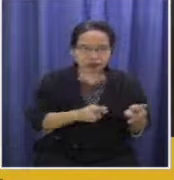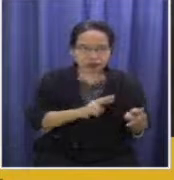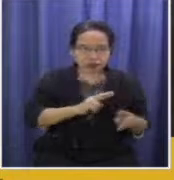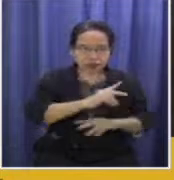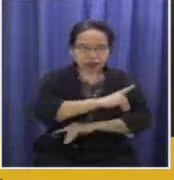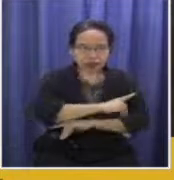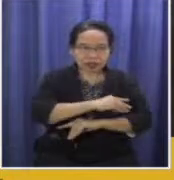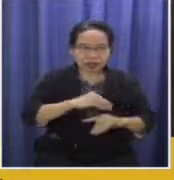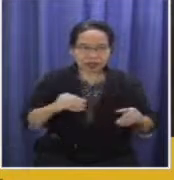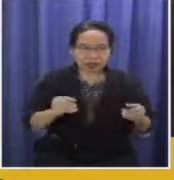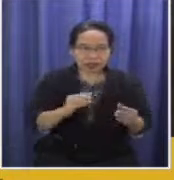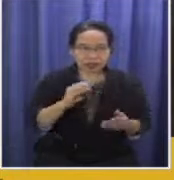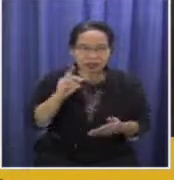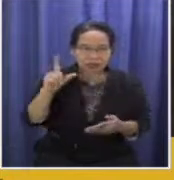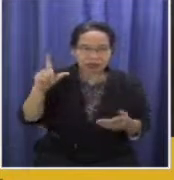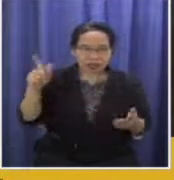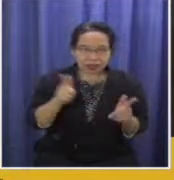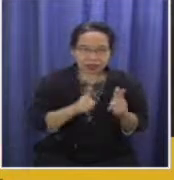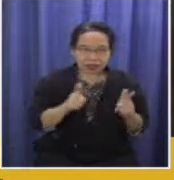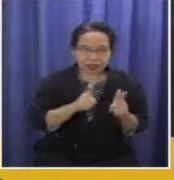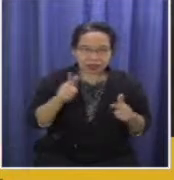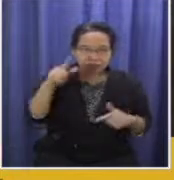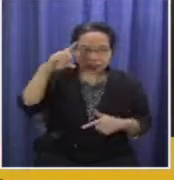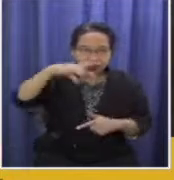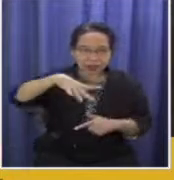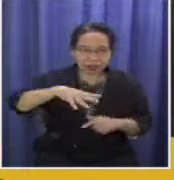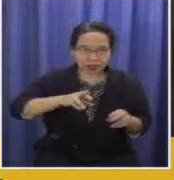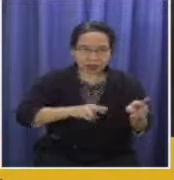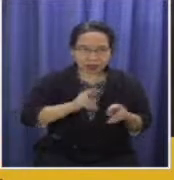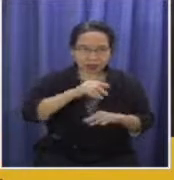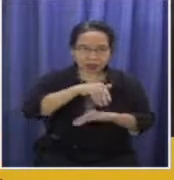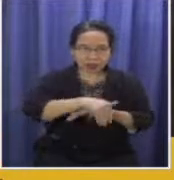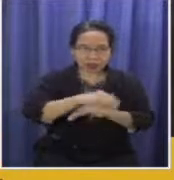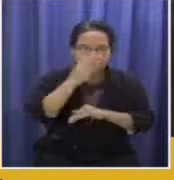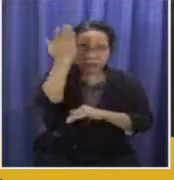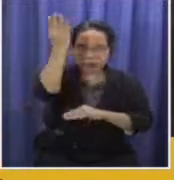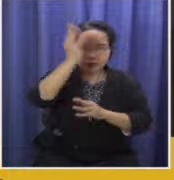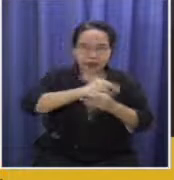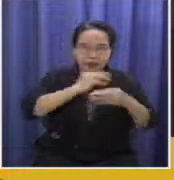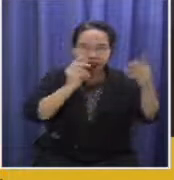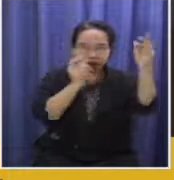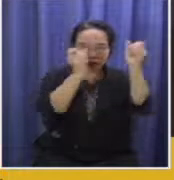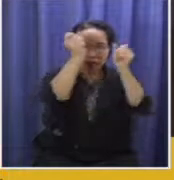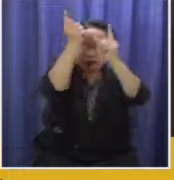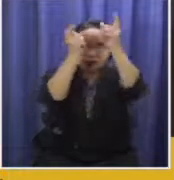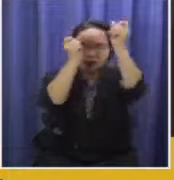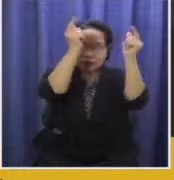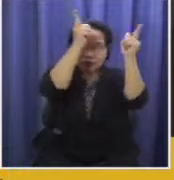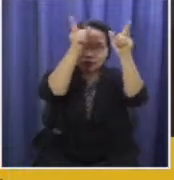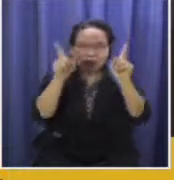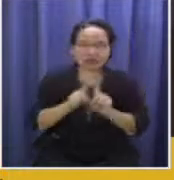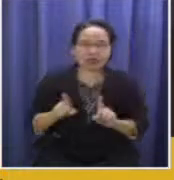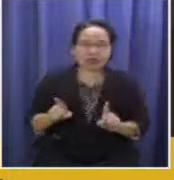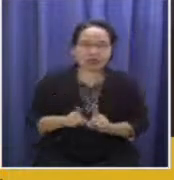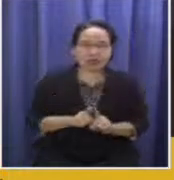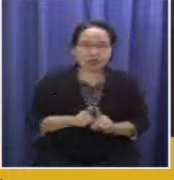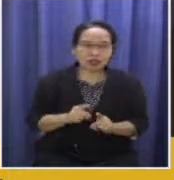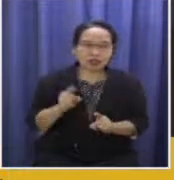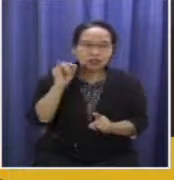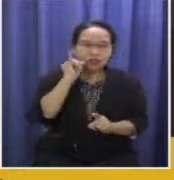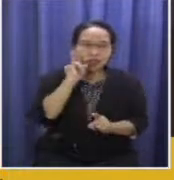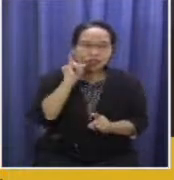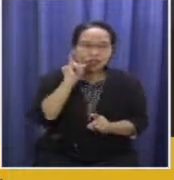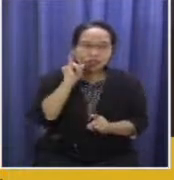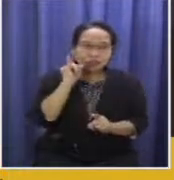the day, and the lesser light to rule the night. He made the stars also. If you are